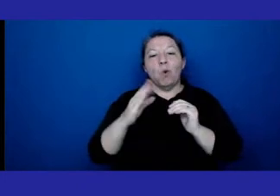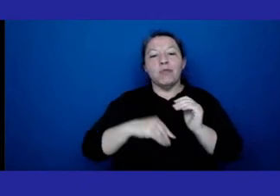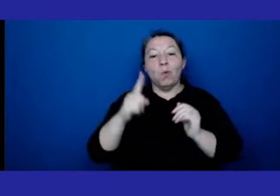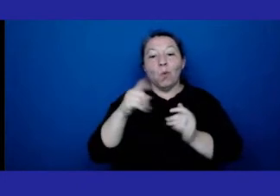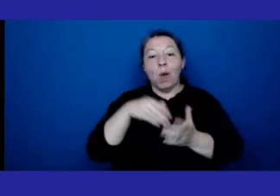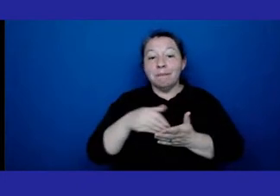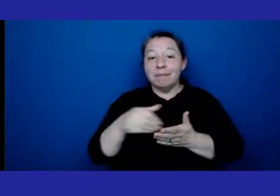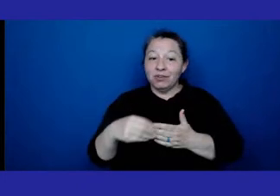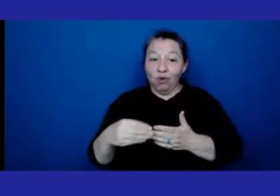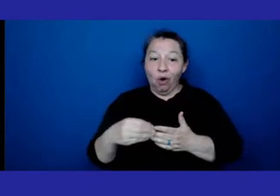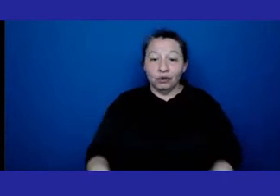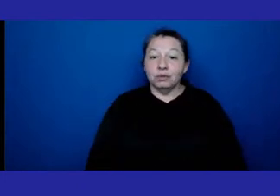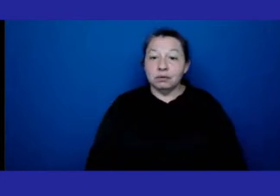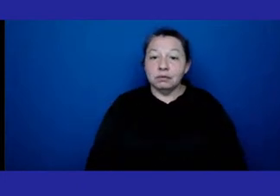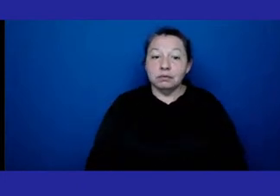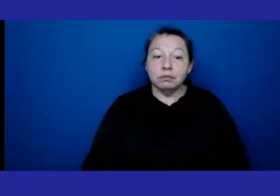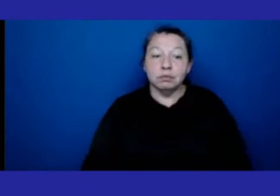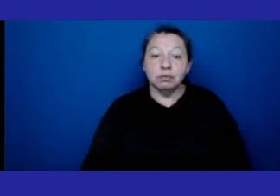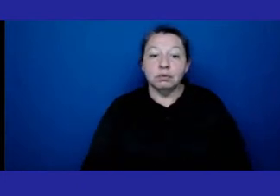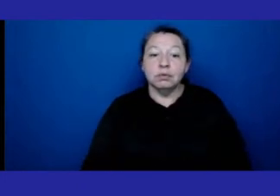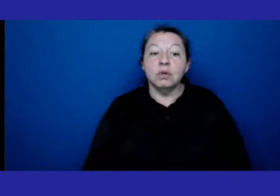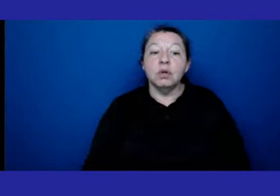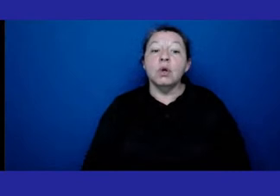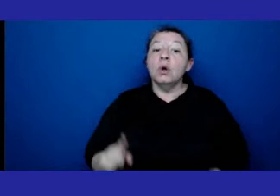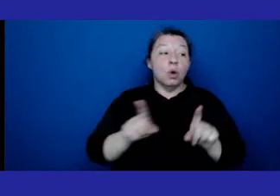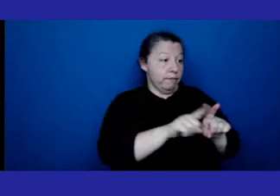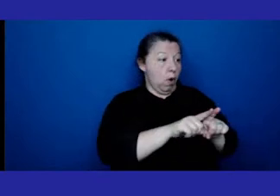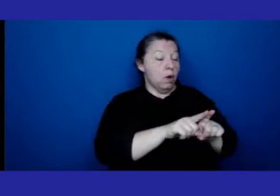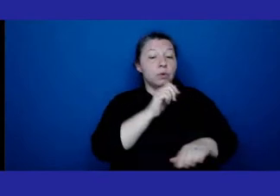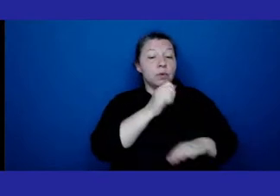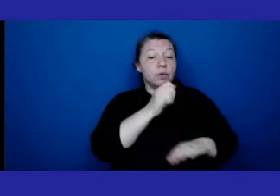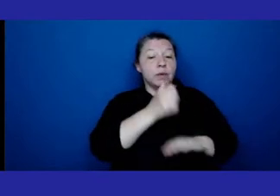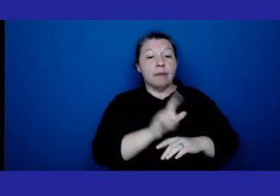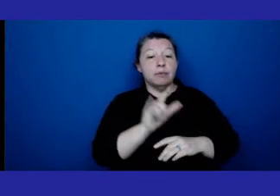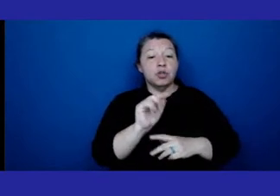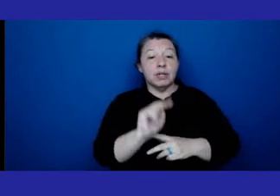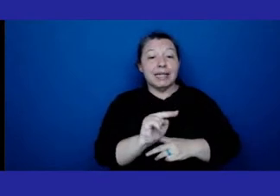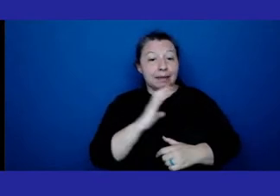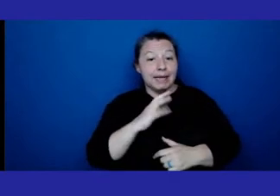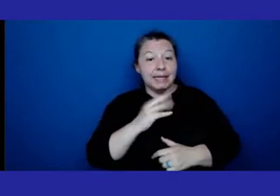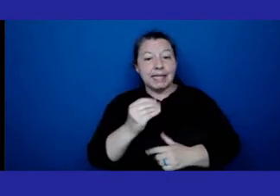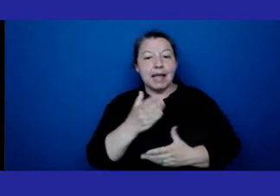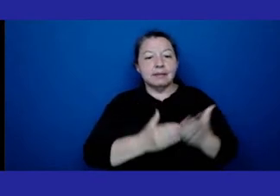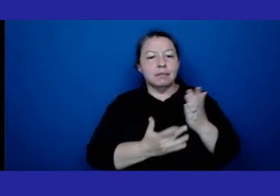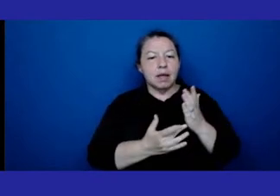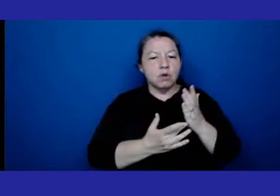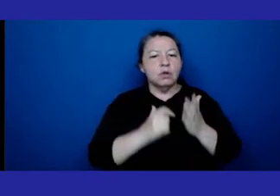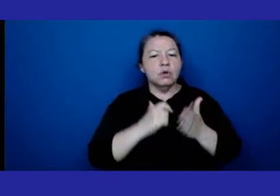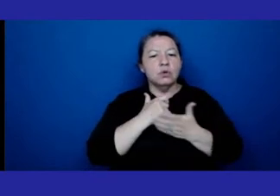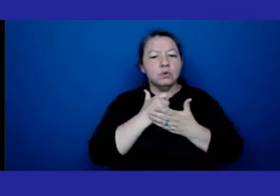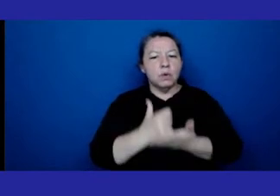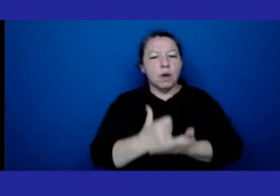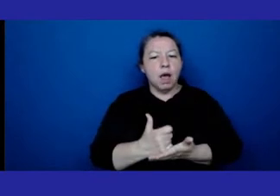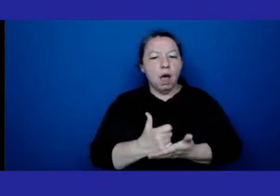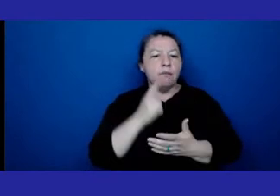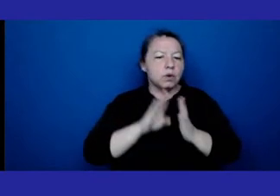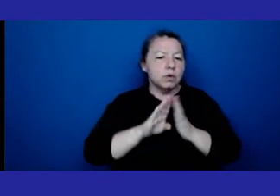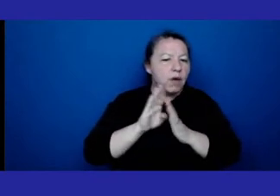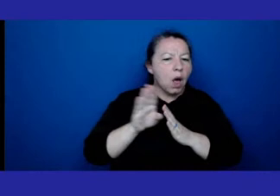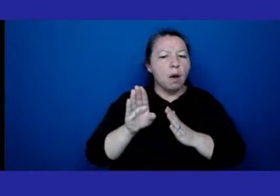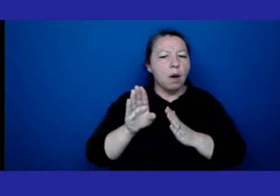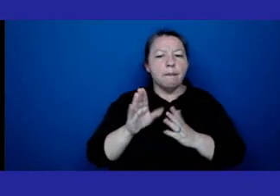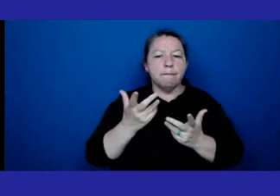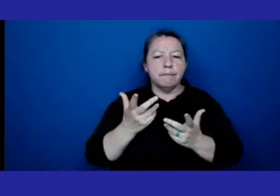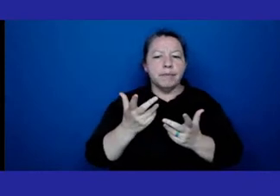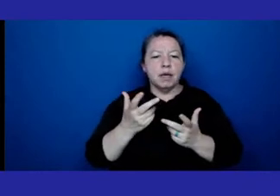$1 million. So we've also established linen committees and some technology to help on developing power levels on a